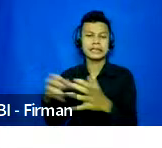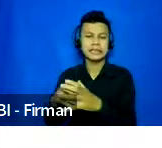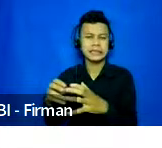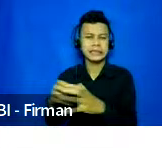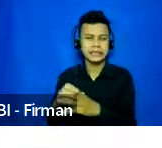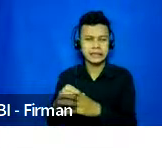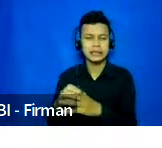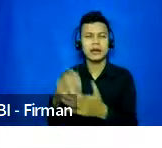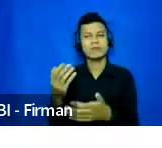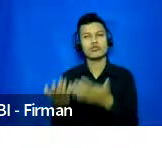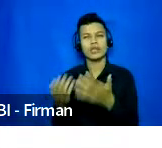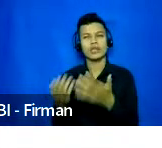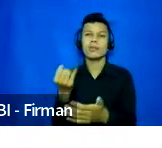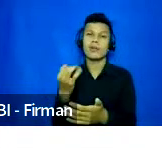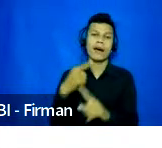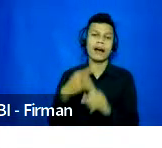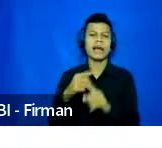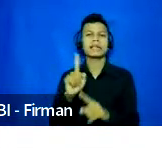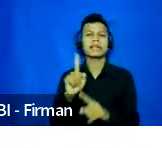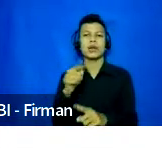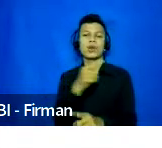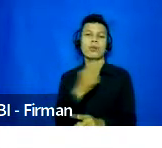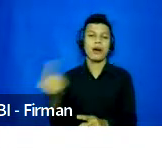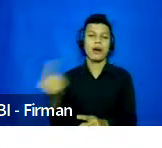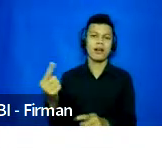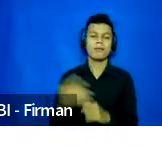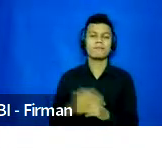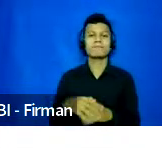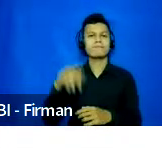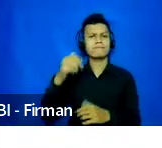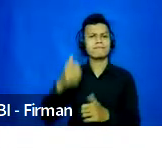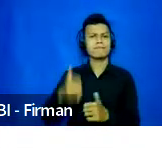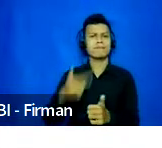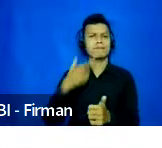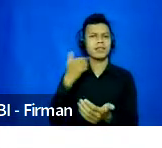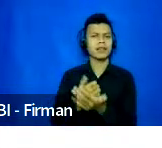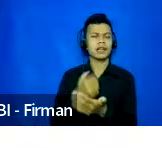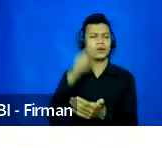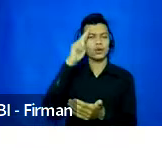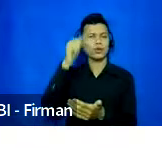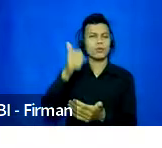literacy as content if there will be tech-based distance learning.